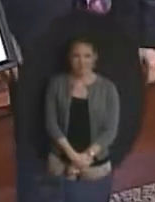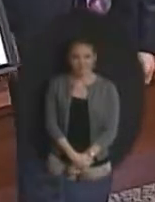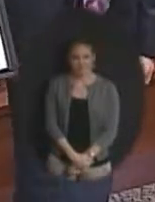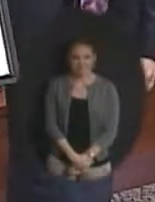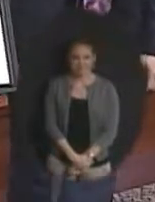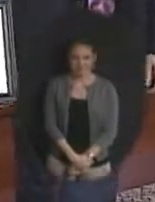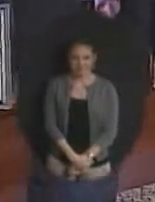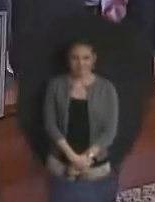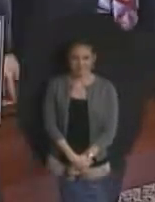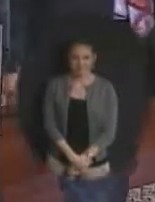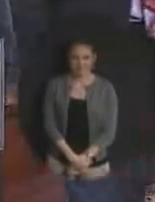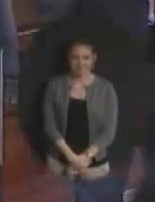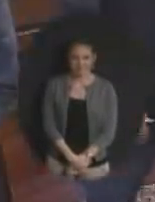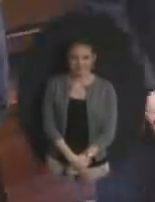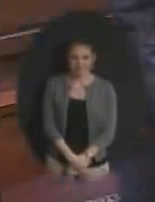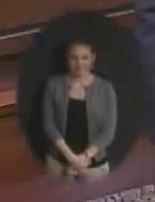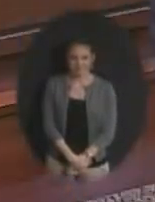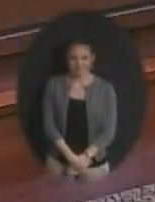Thank you.